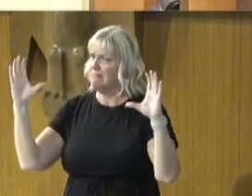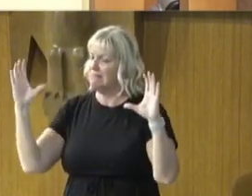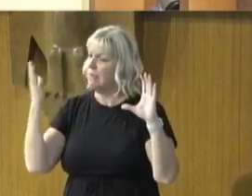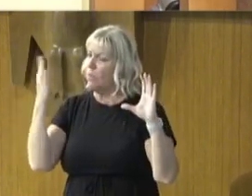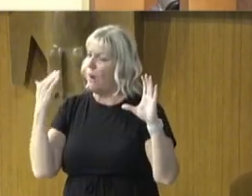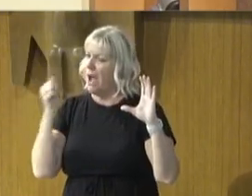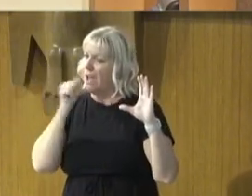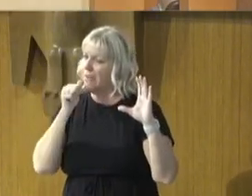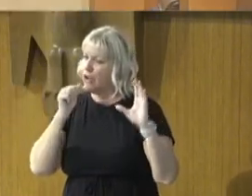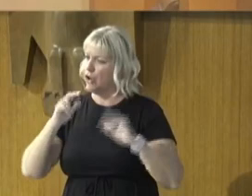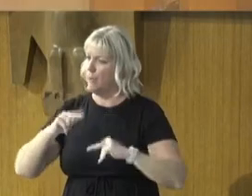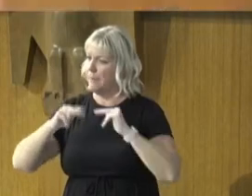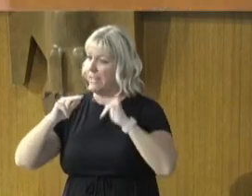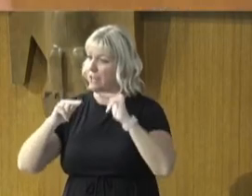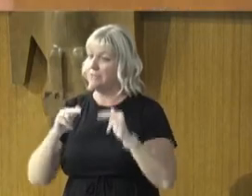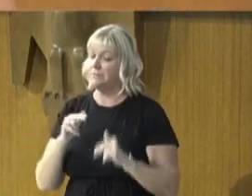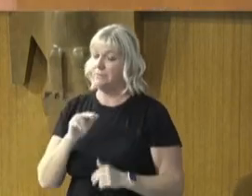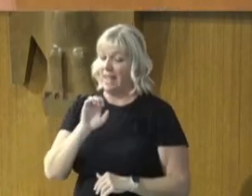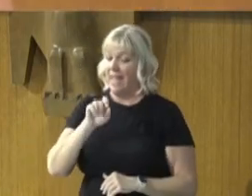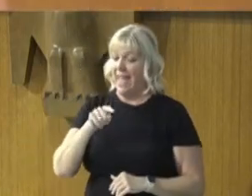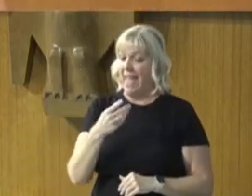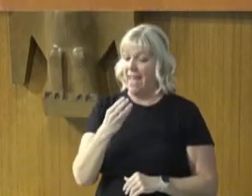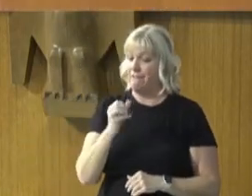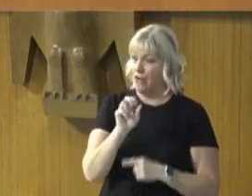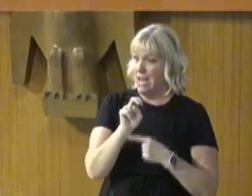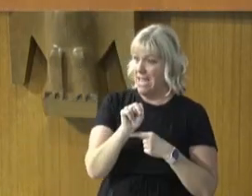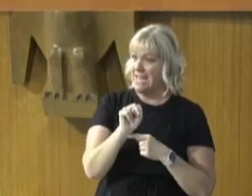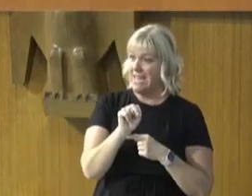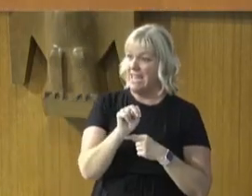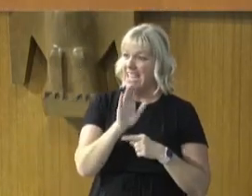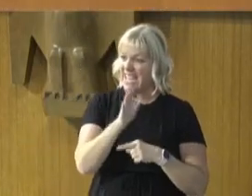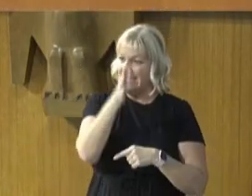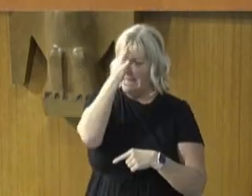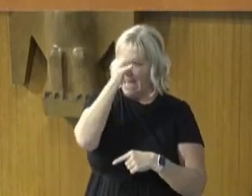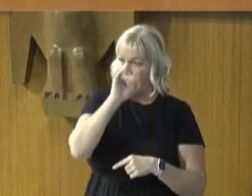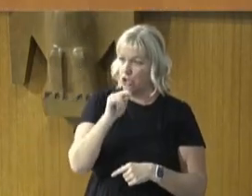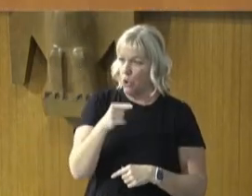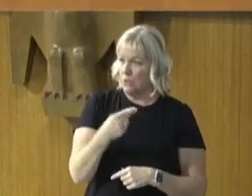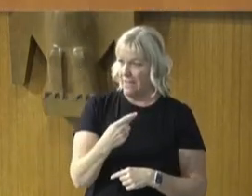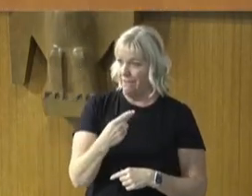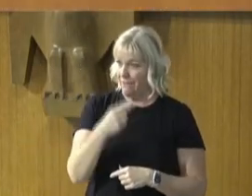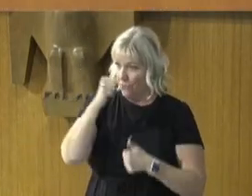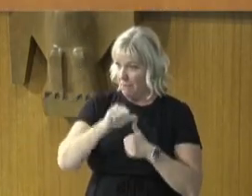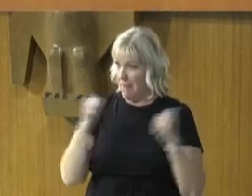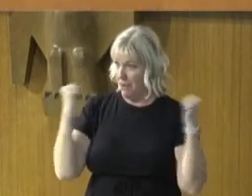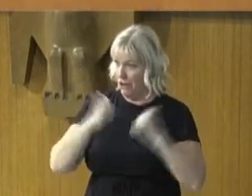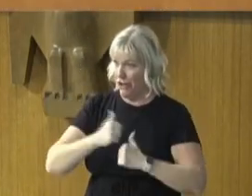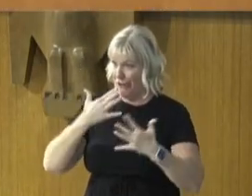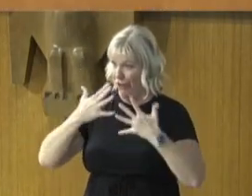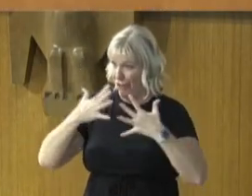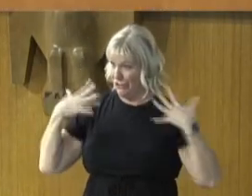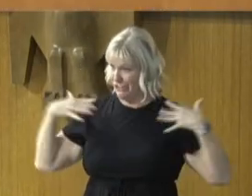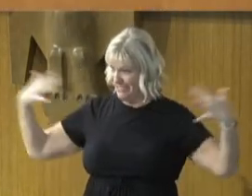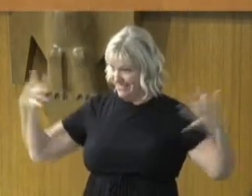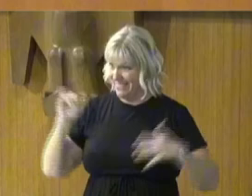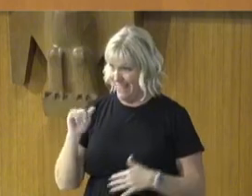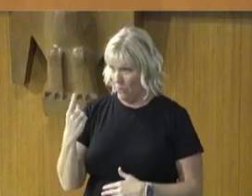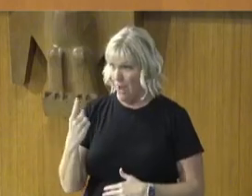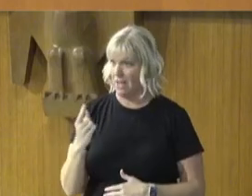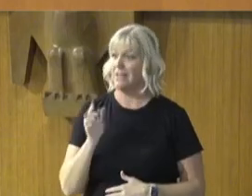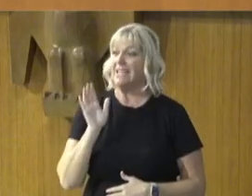So She-Ra was the granddaughter of Ephraim, who was the son of Joseph, as in the coat of many colors, Joseph.